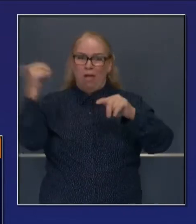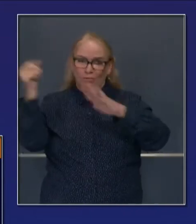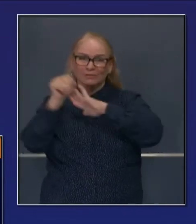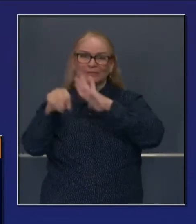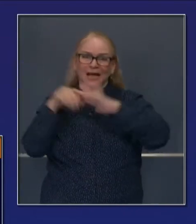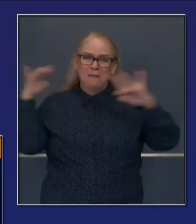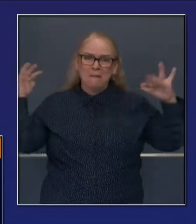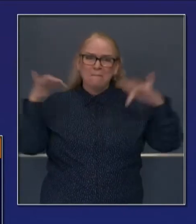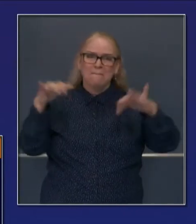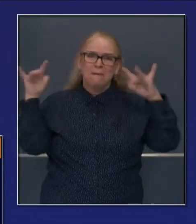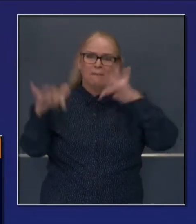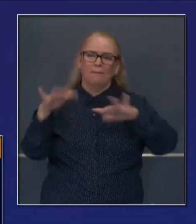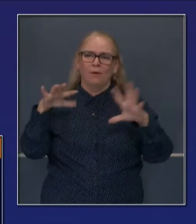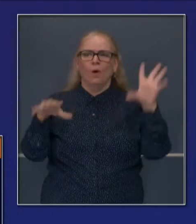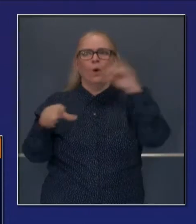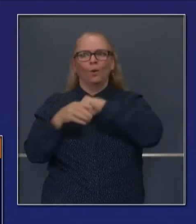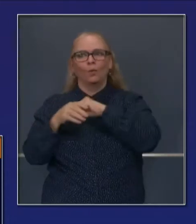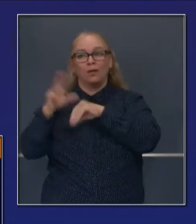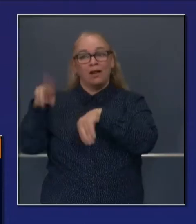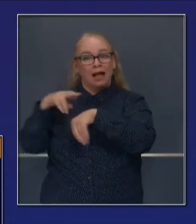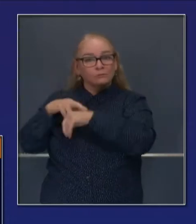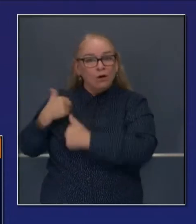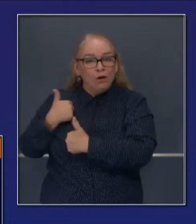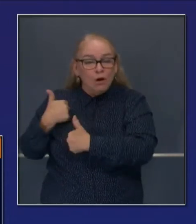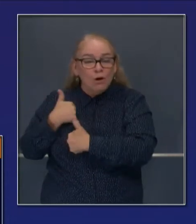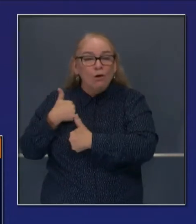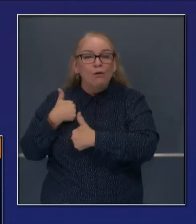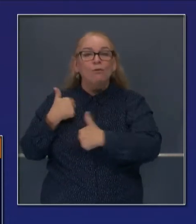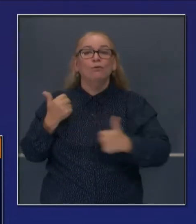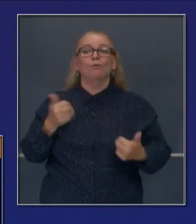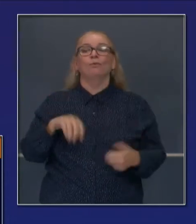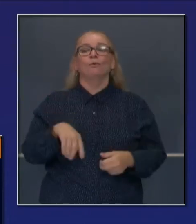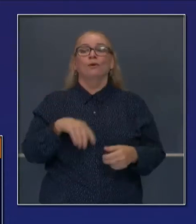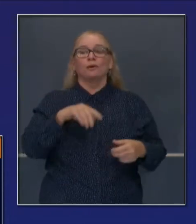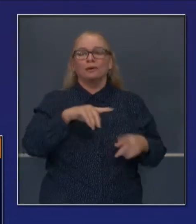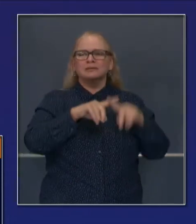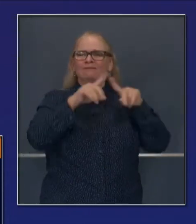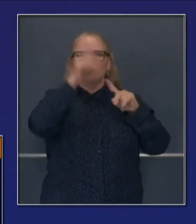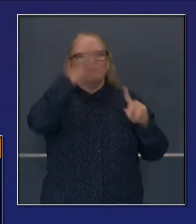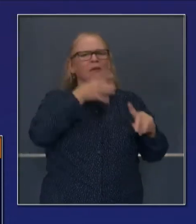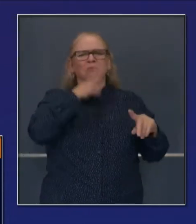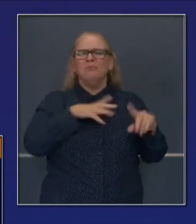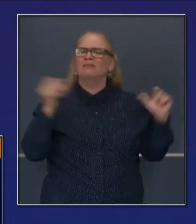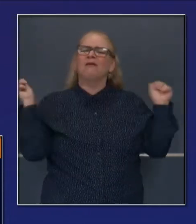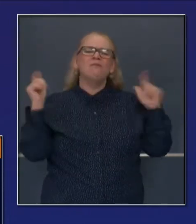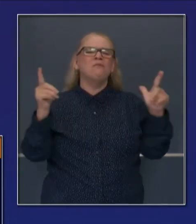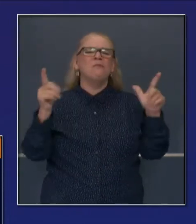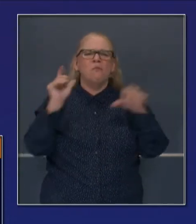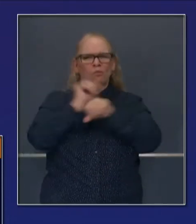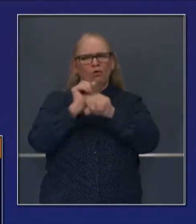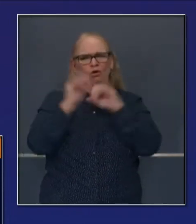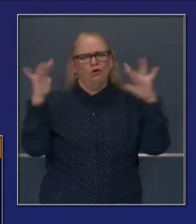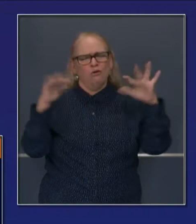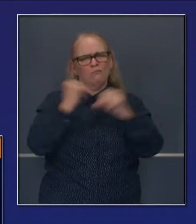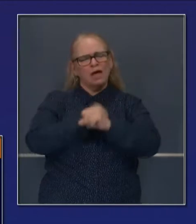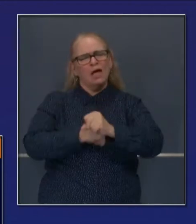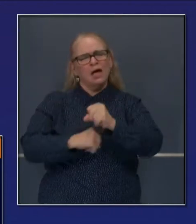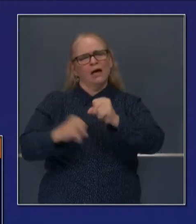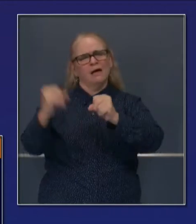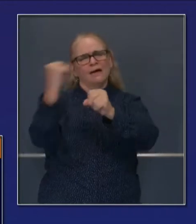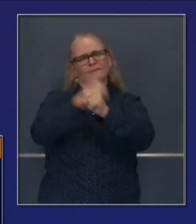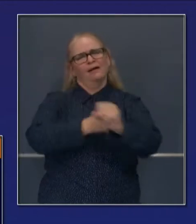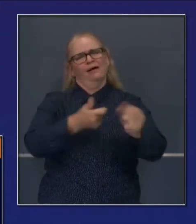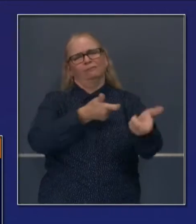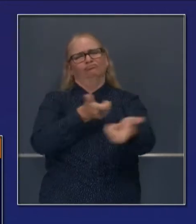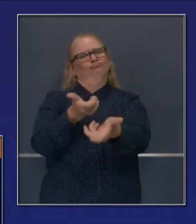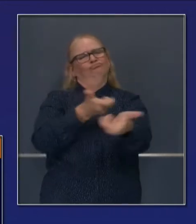country, including the National Guard, men and women all throughout the United States that have been helping support our efforts. As it relates to some of the largest